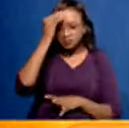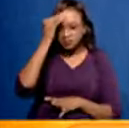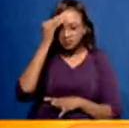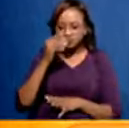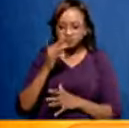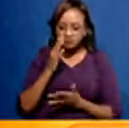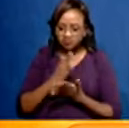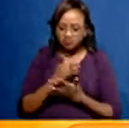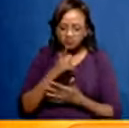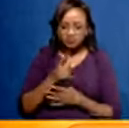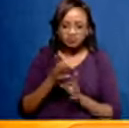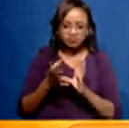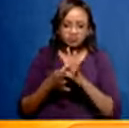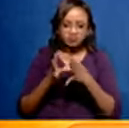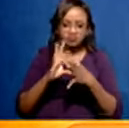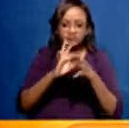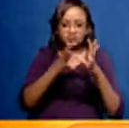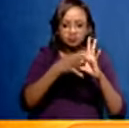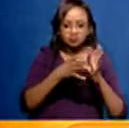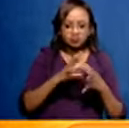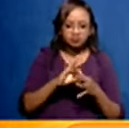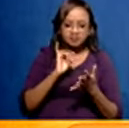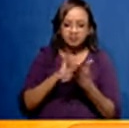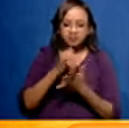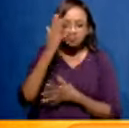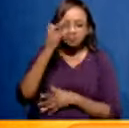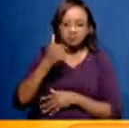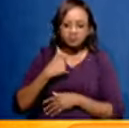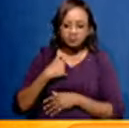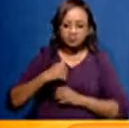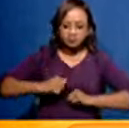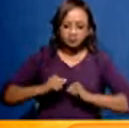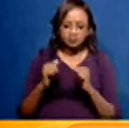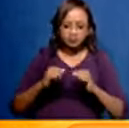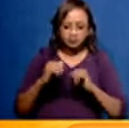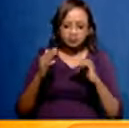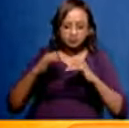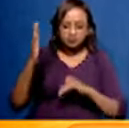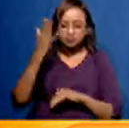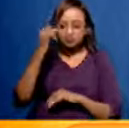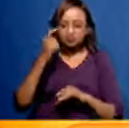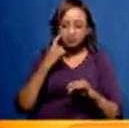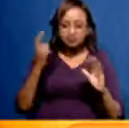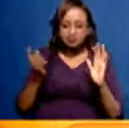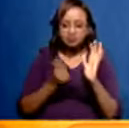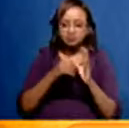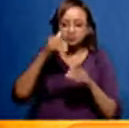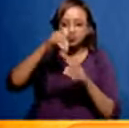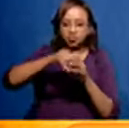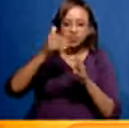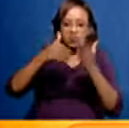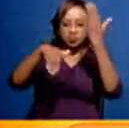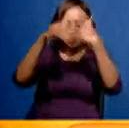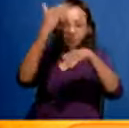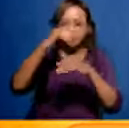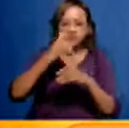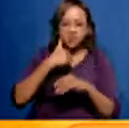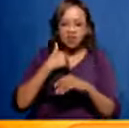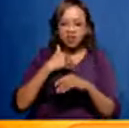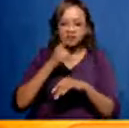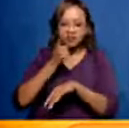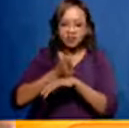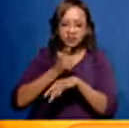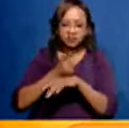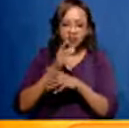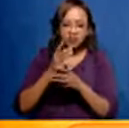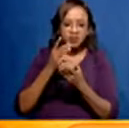very interlinked. And that's why I was actually quite delighted to notice that within the university, this cross-disciplinary